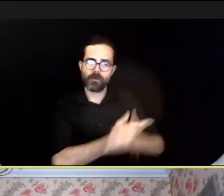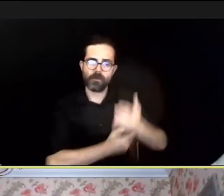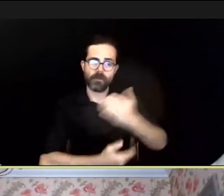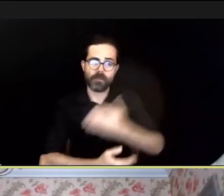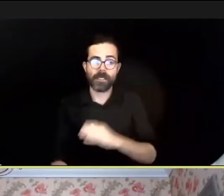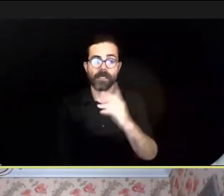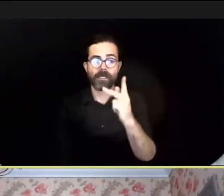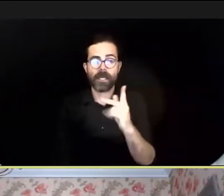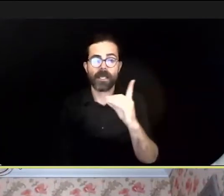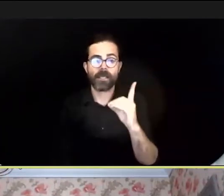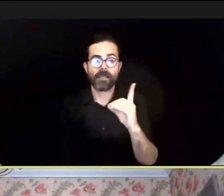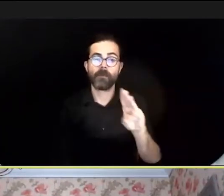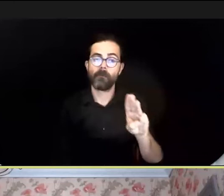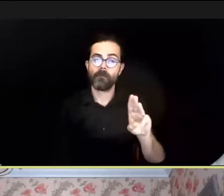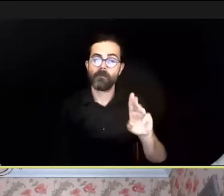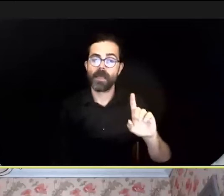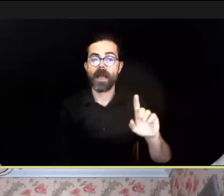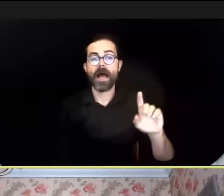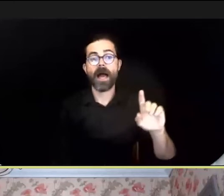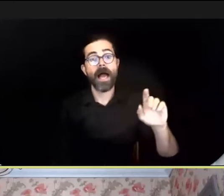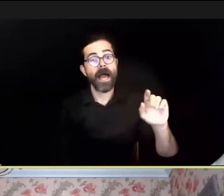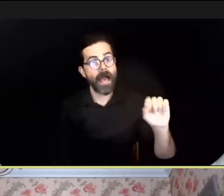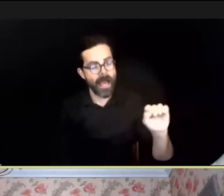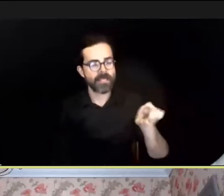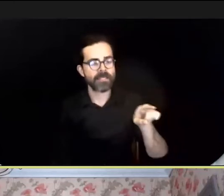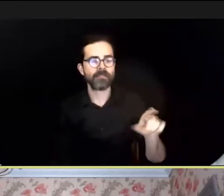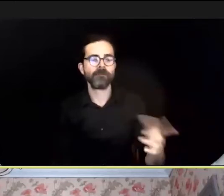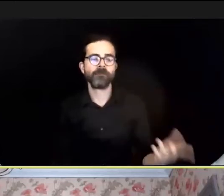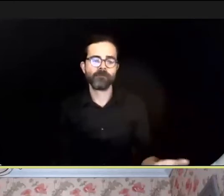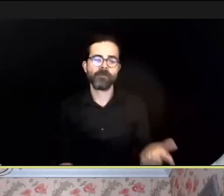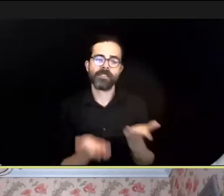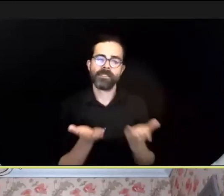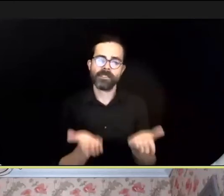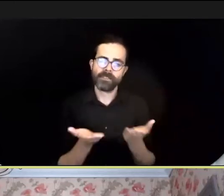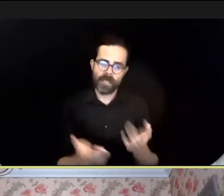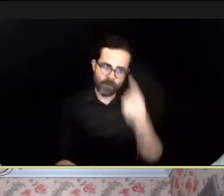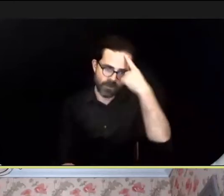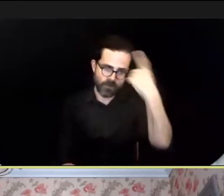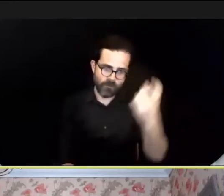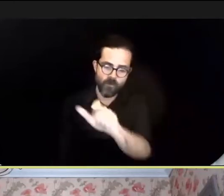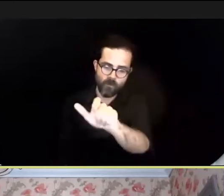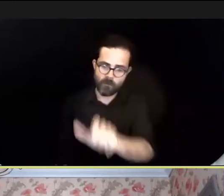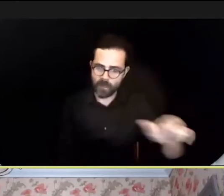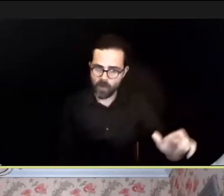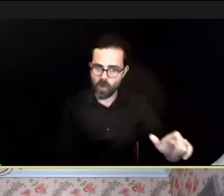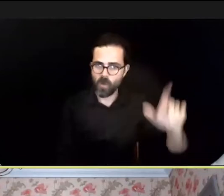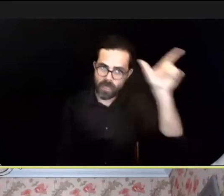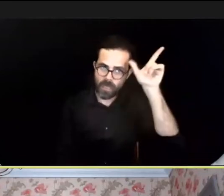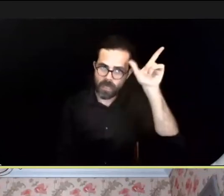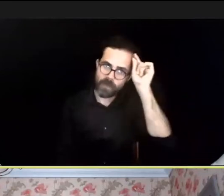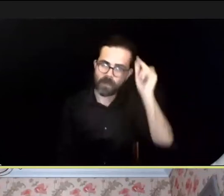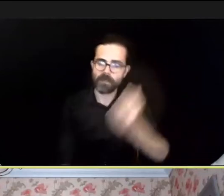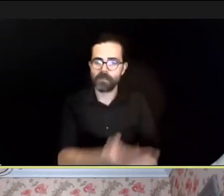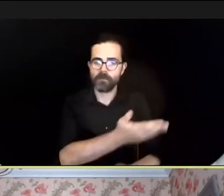foundation for people with intellectual disabilities. Oh, wait a second, I have to,